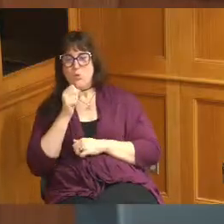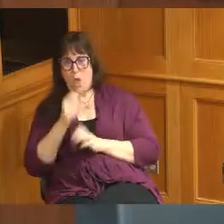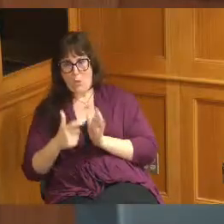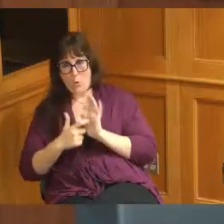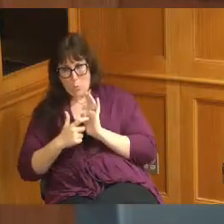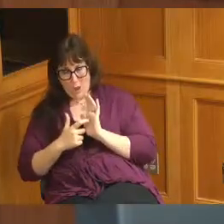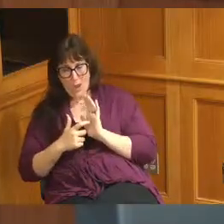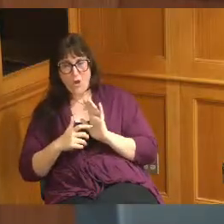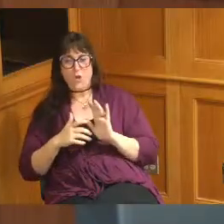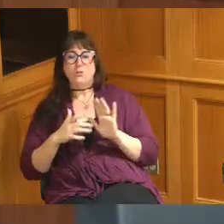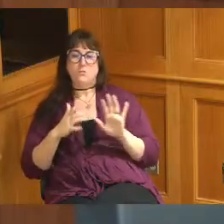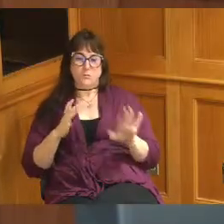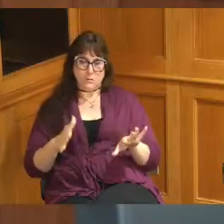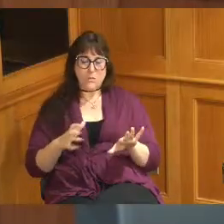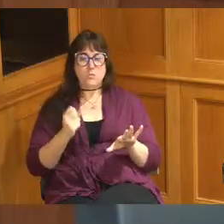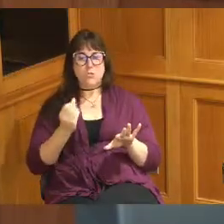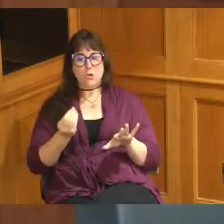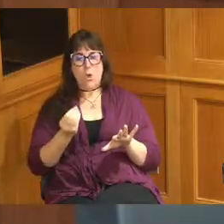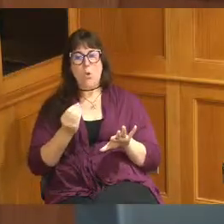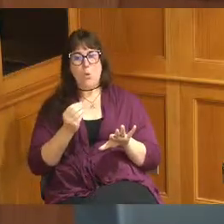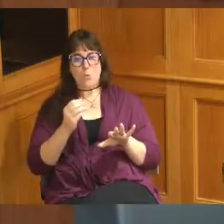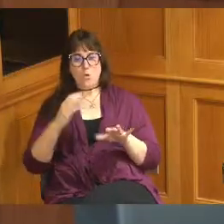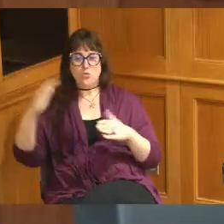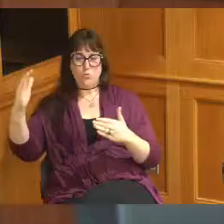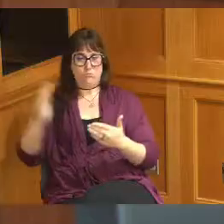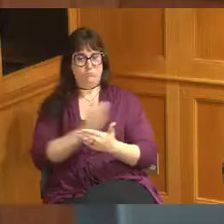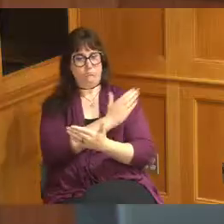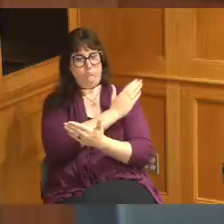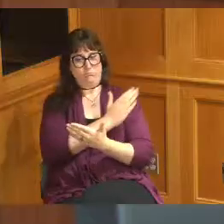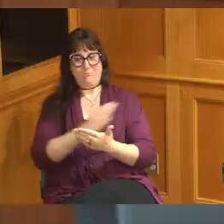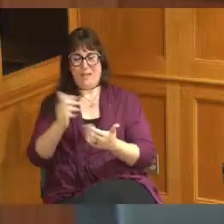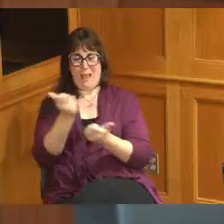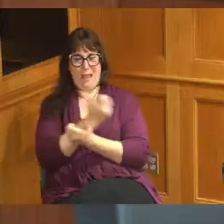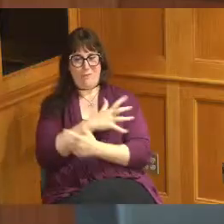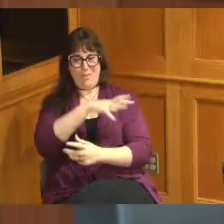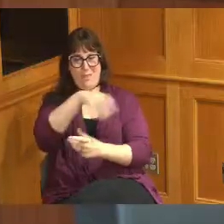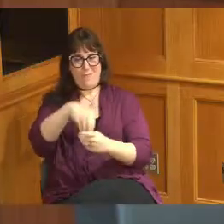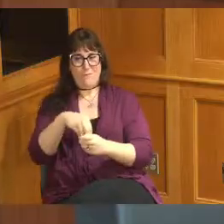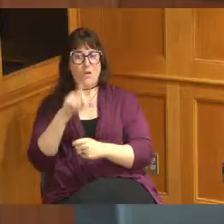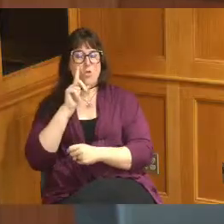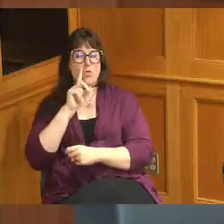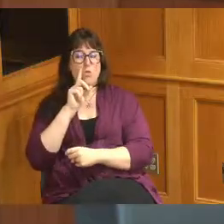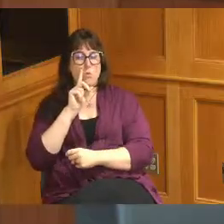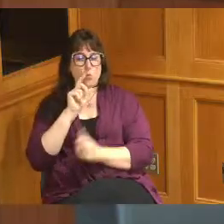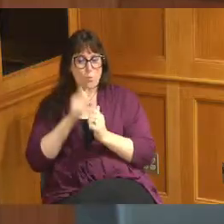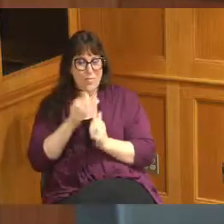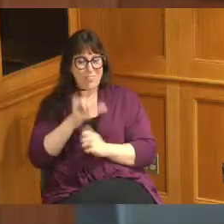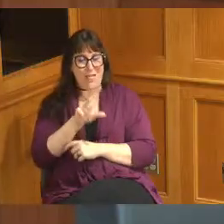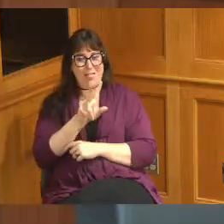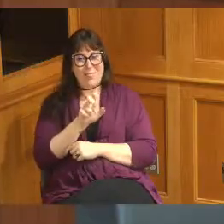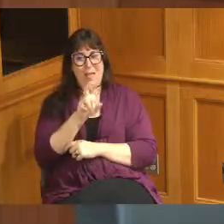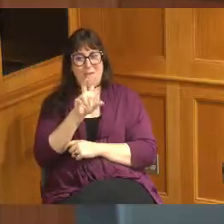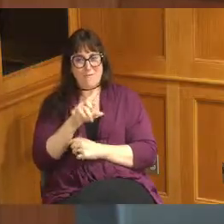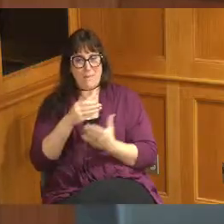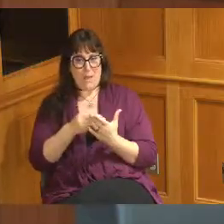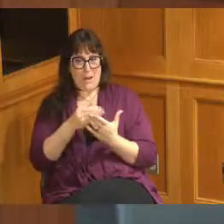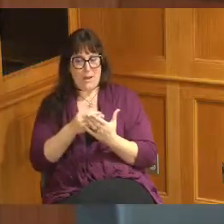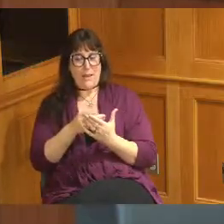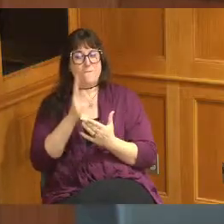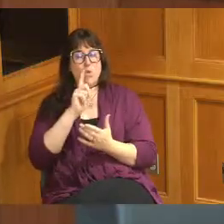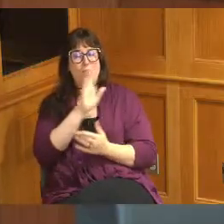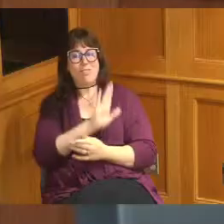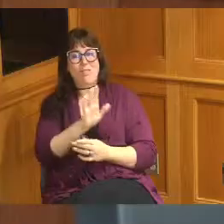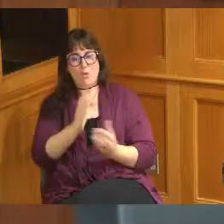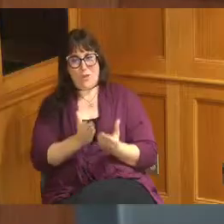levies, all to really take a wide look at all of the different things that are funded through the levy in making their